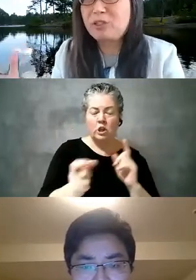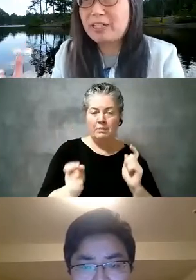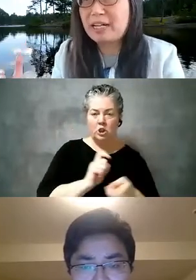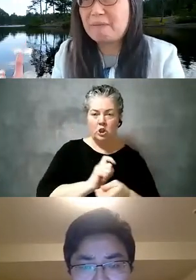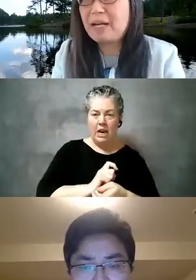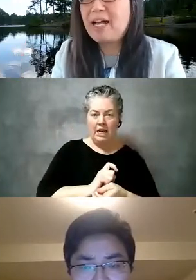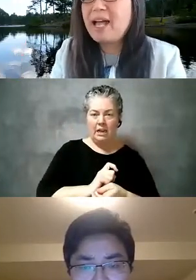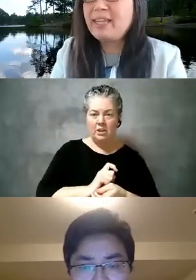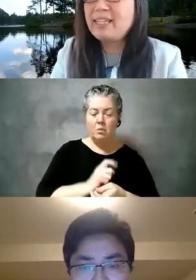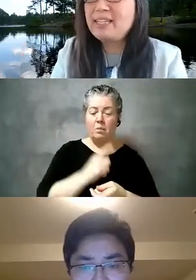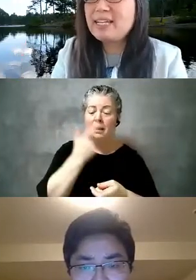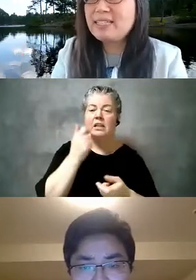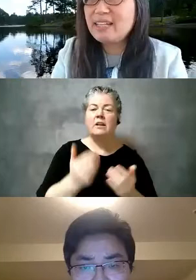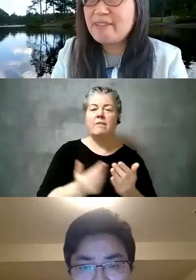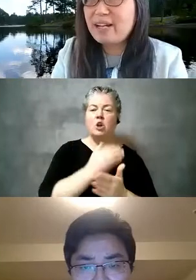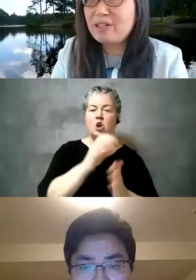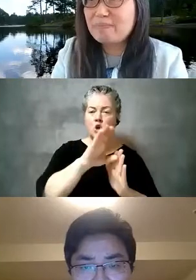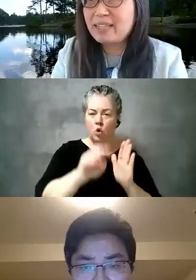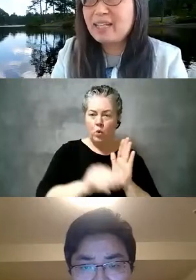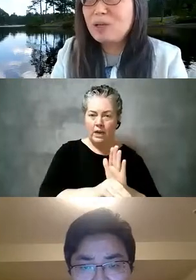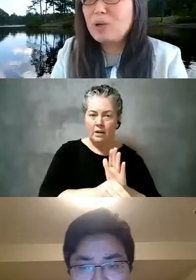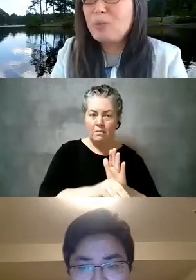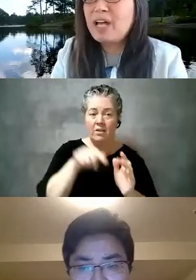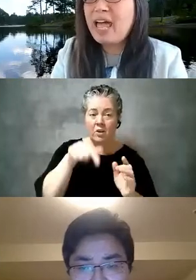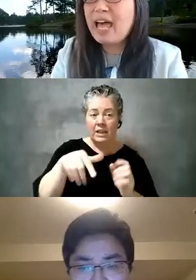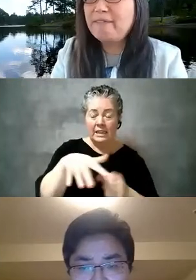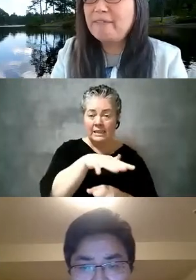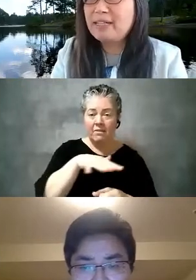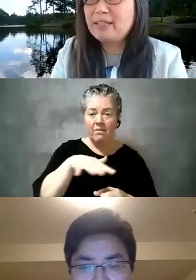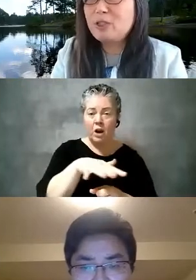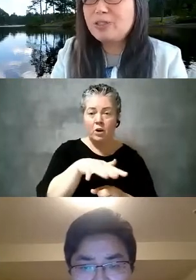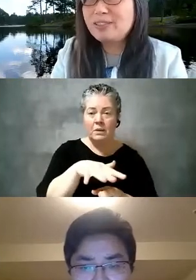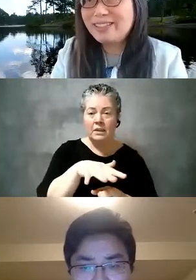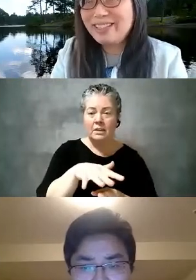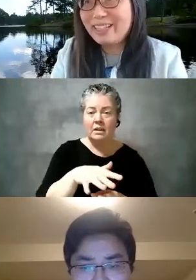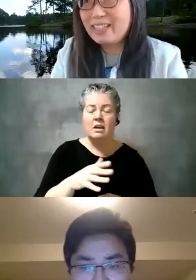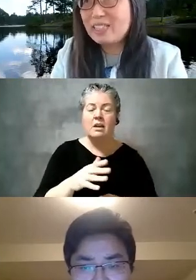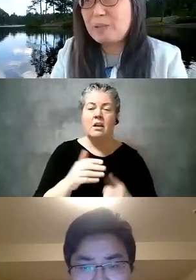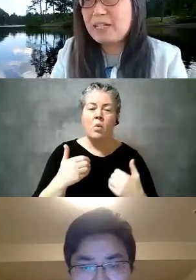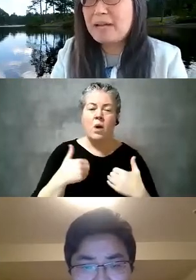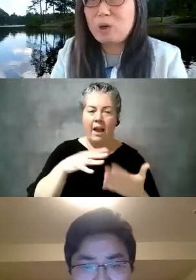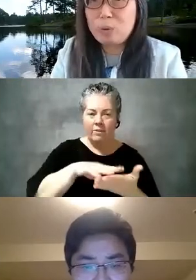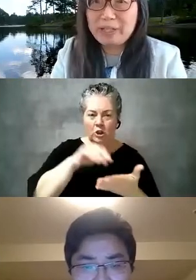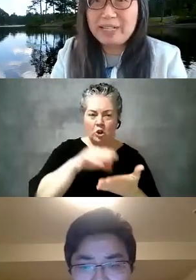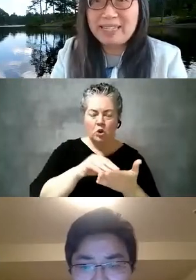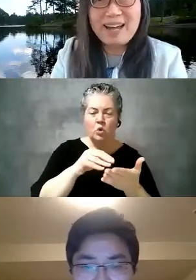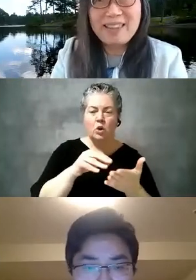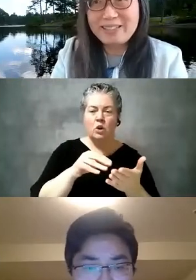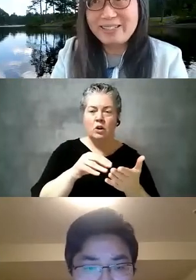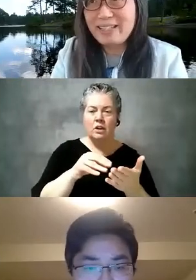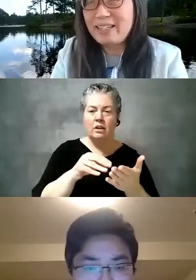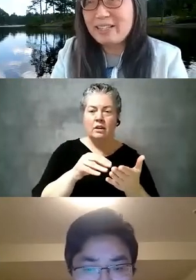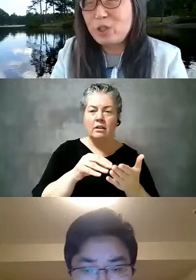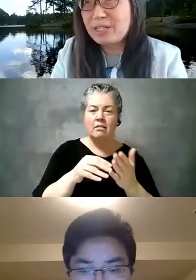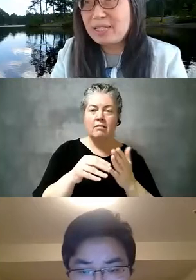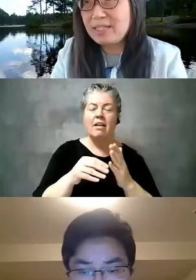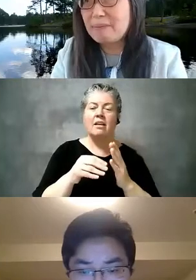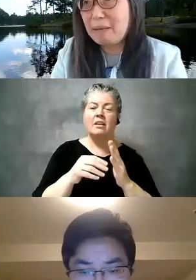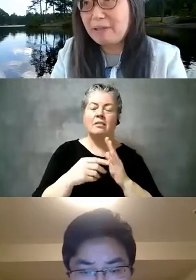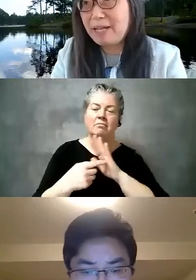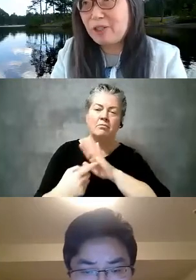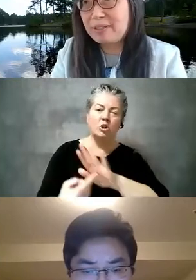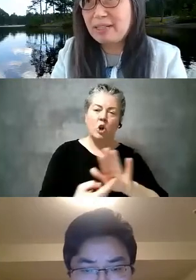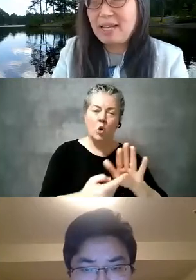the new curriculum. And in this environment, we will have the student learning displayed by Julio and other students